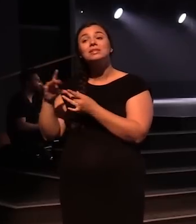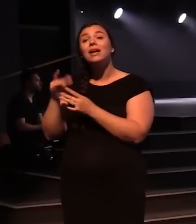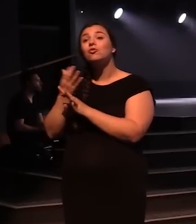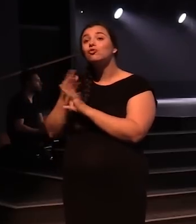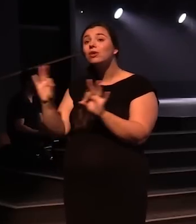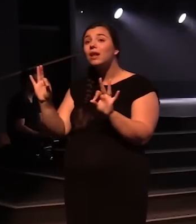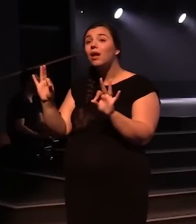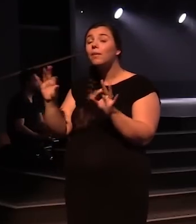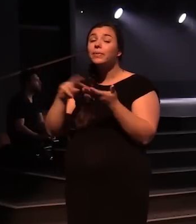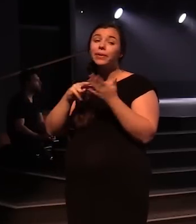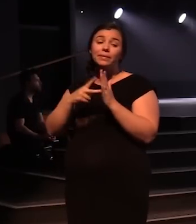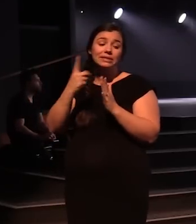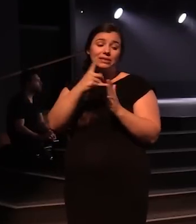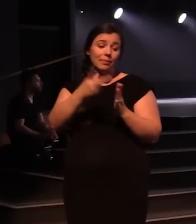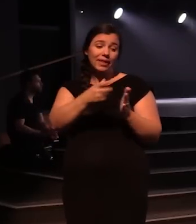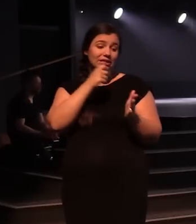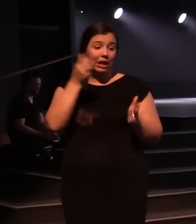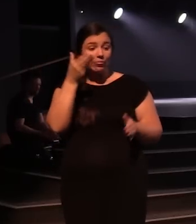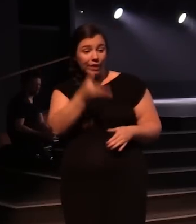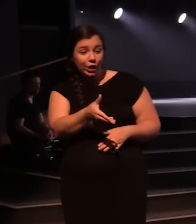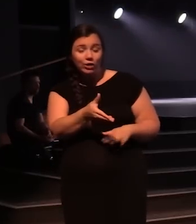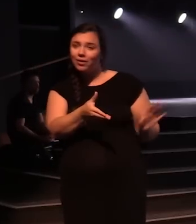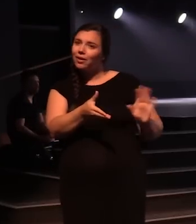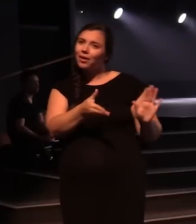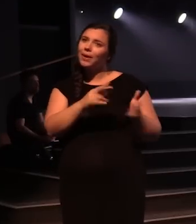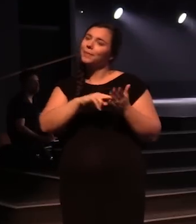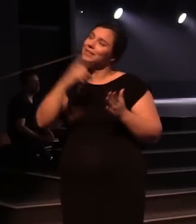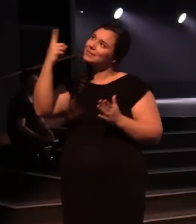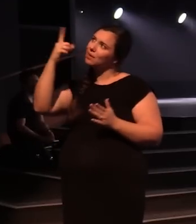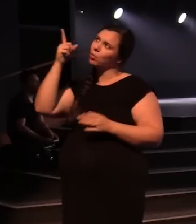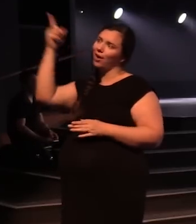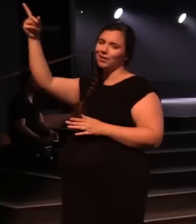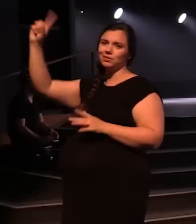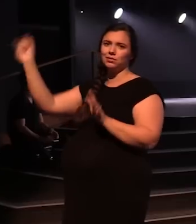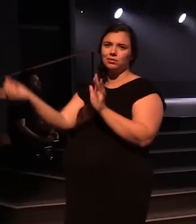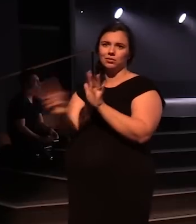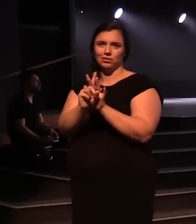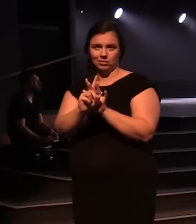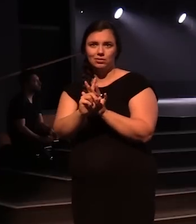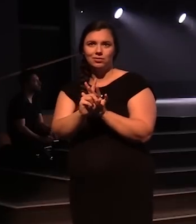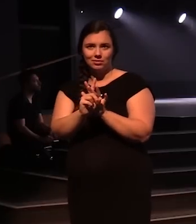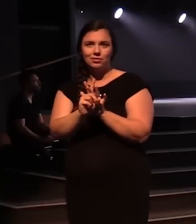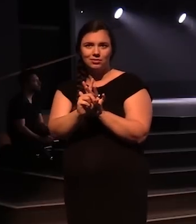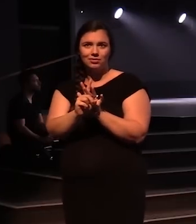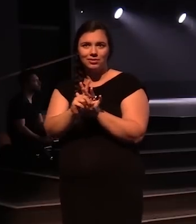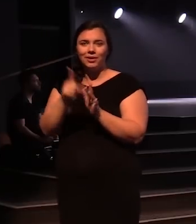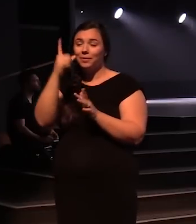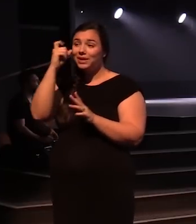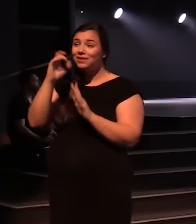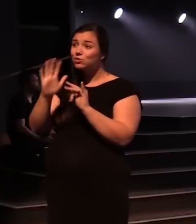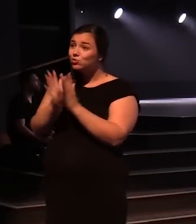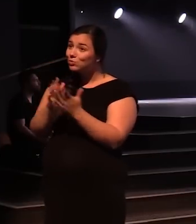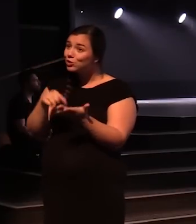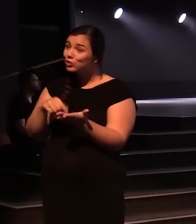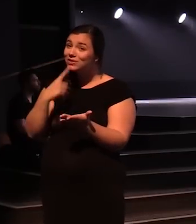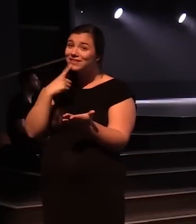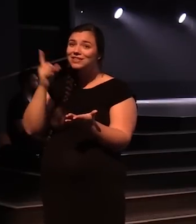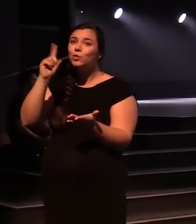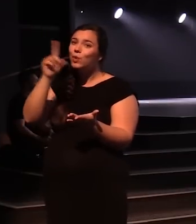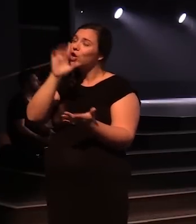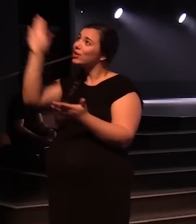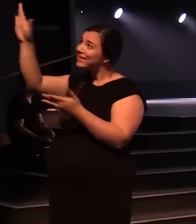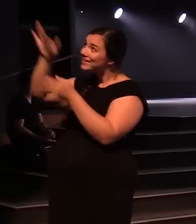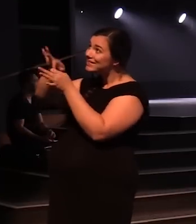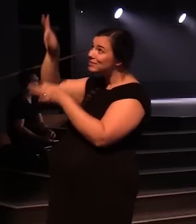not the absence of something, it's the presence of someone. Because scripture says, where the Spirit of the